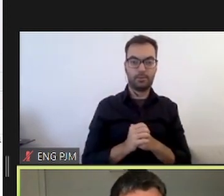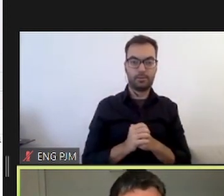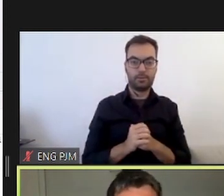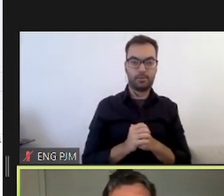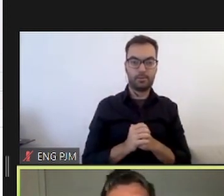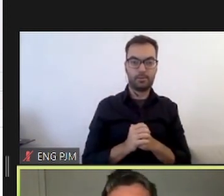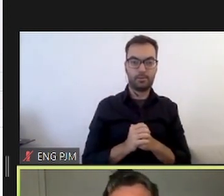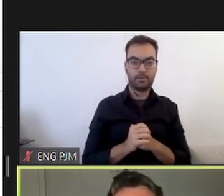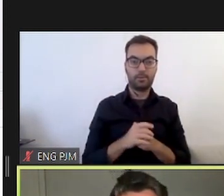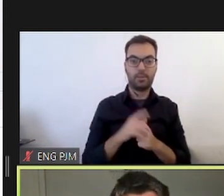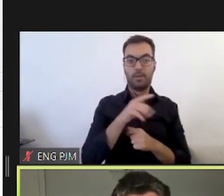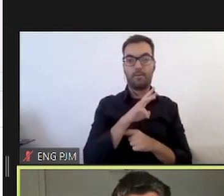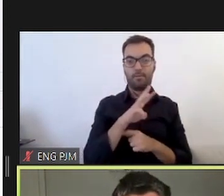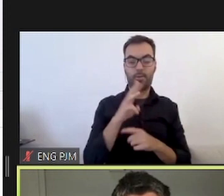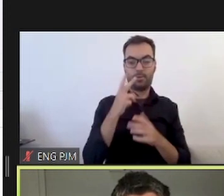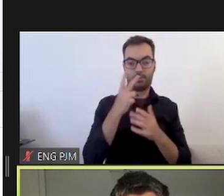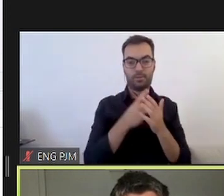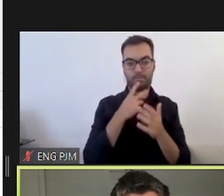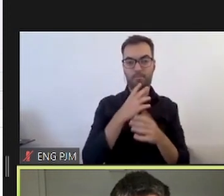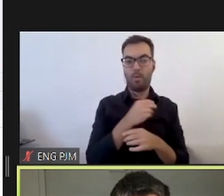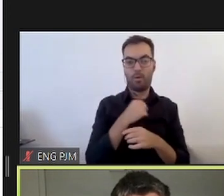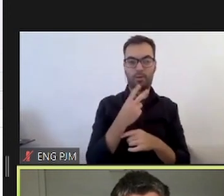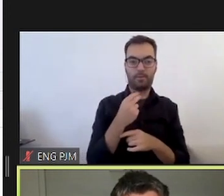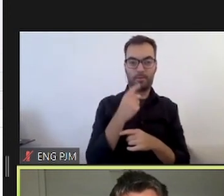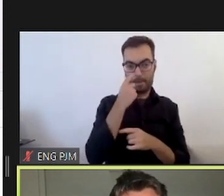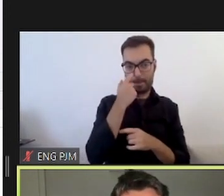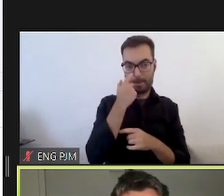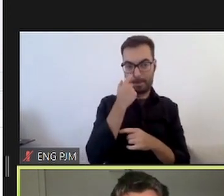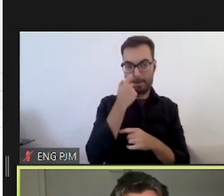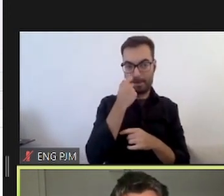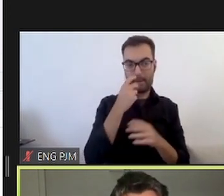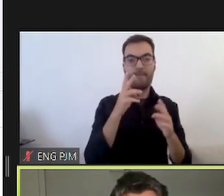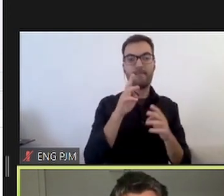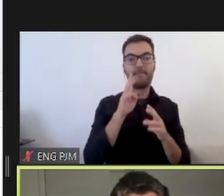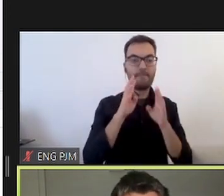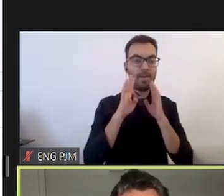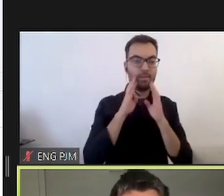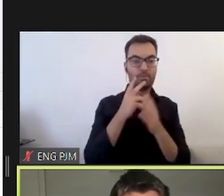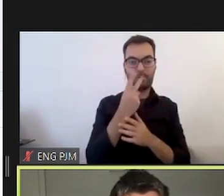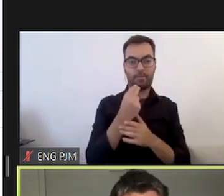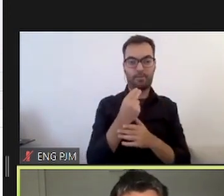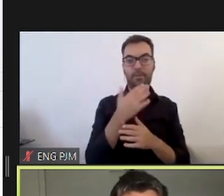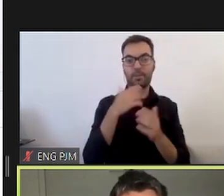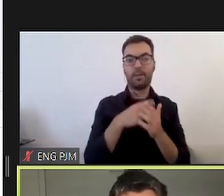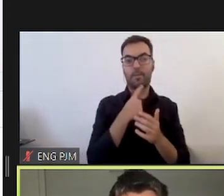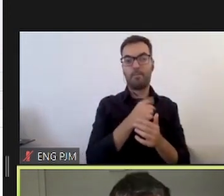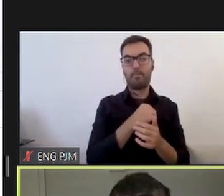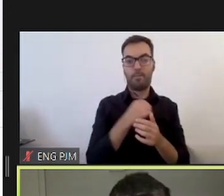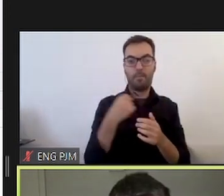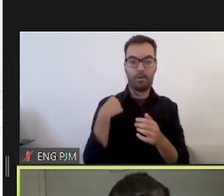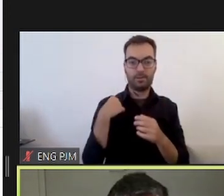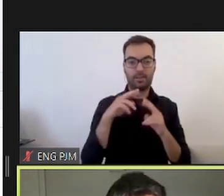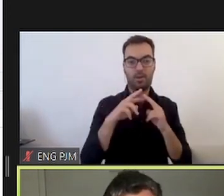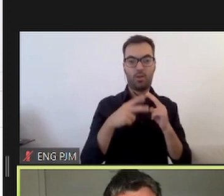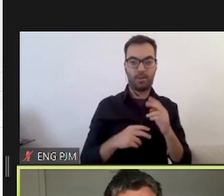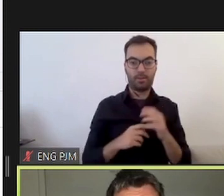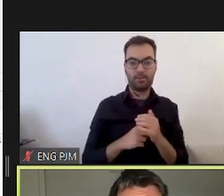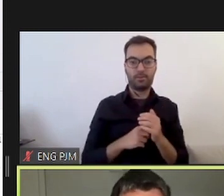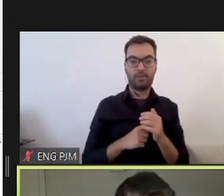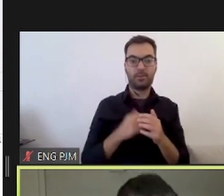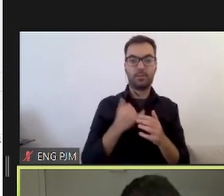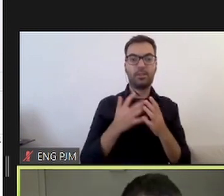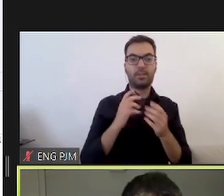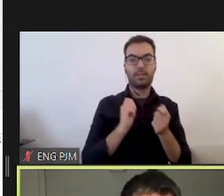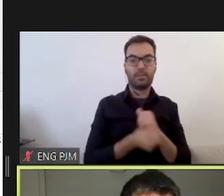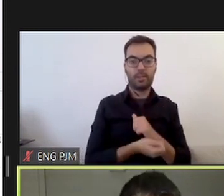so this page will be read in the Polish. So Facebook will be read using the Polish declination. If you want to